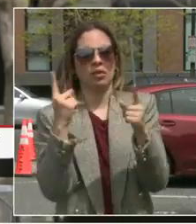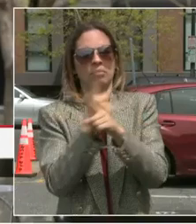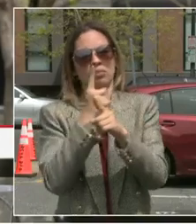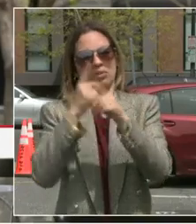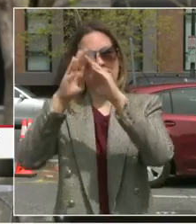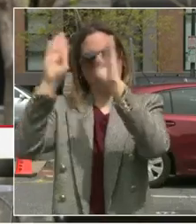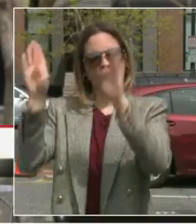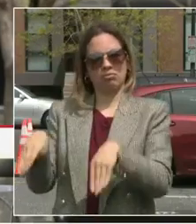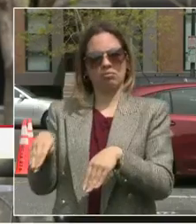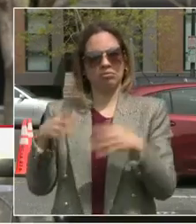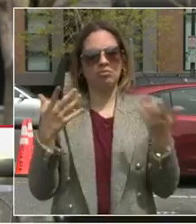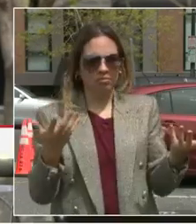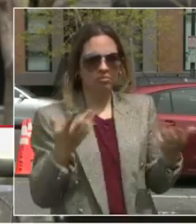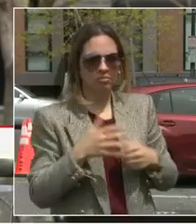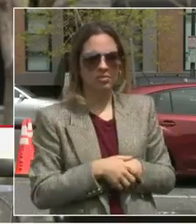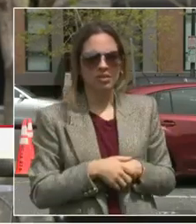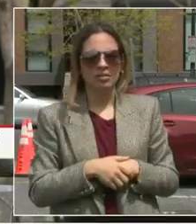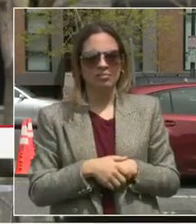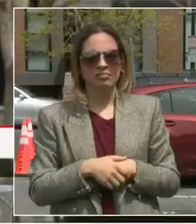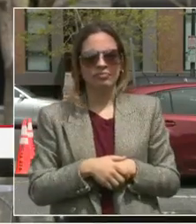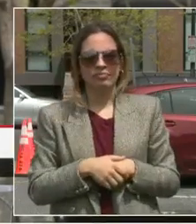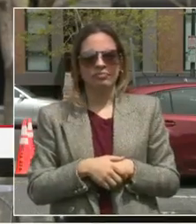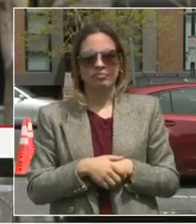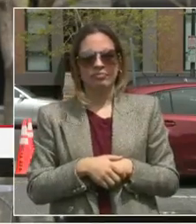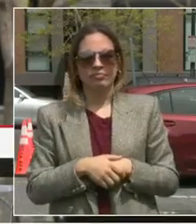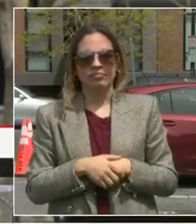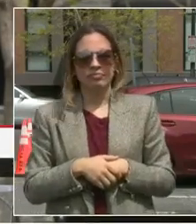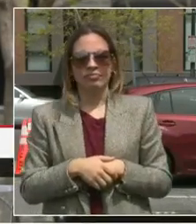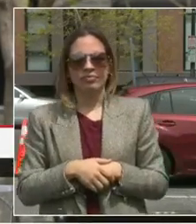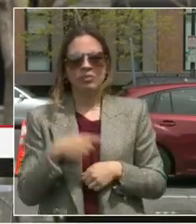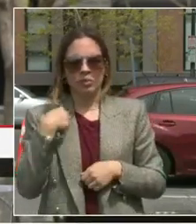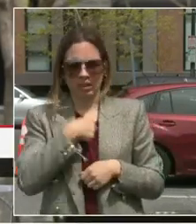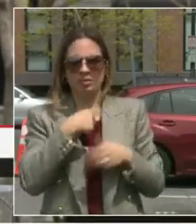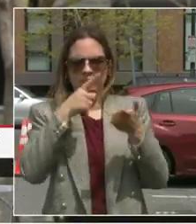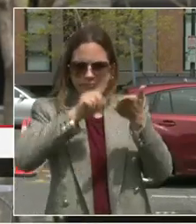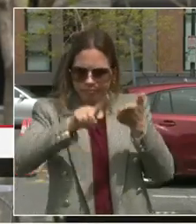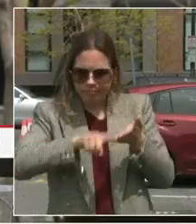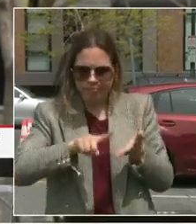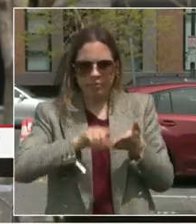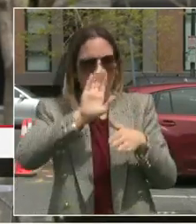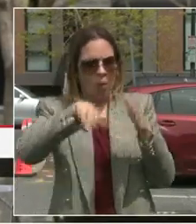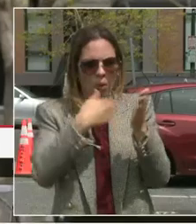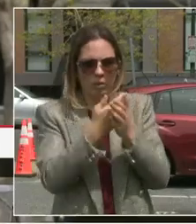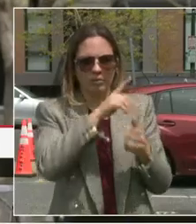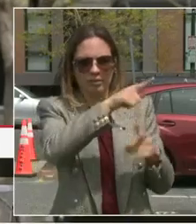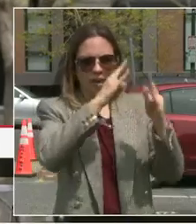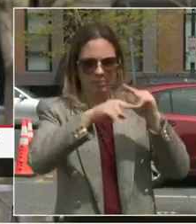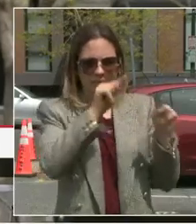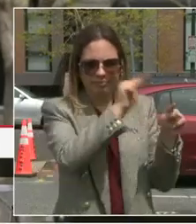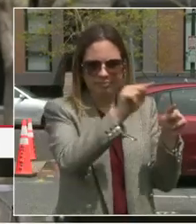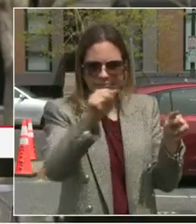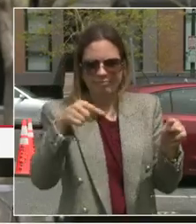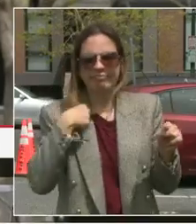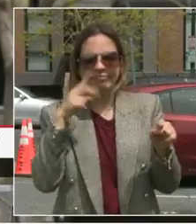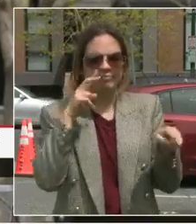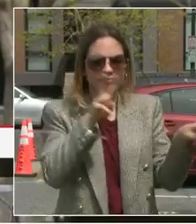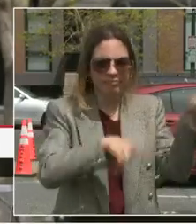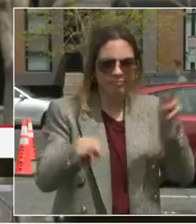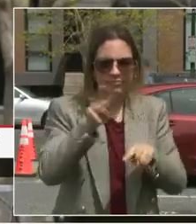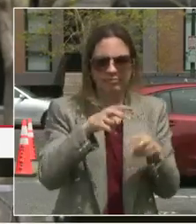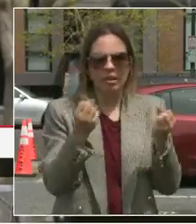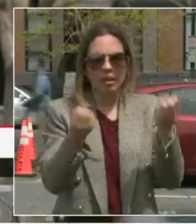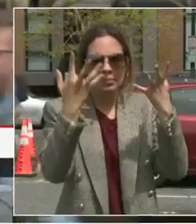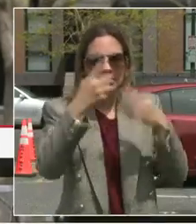We have certainly explored all of the encampments where there are multiple